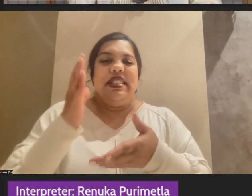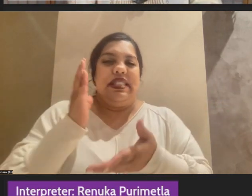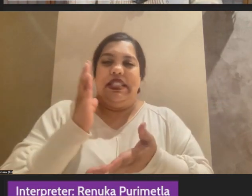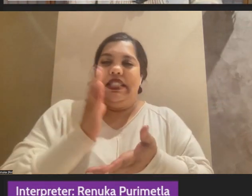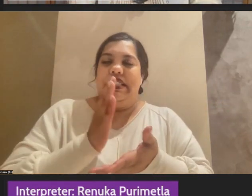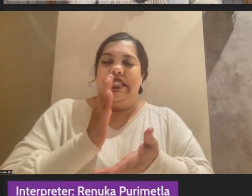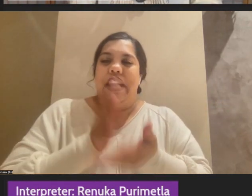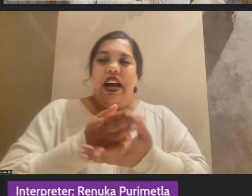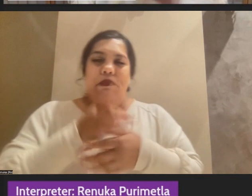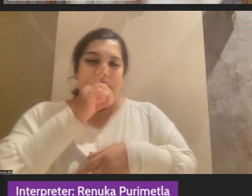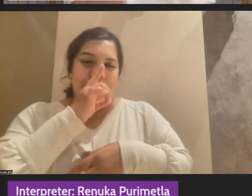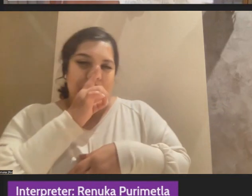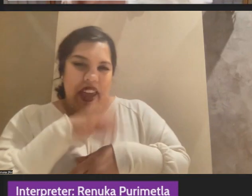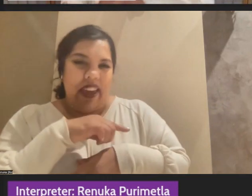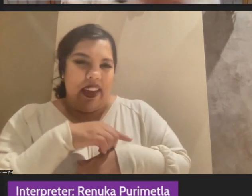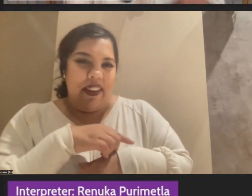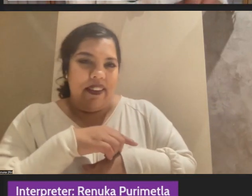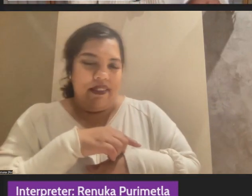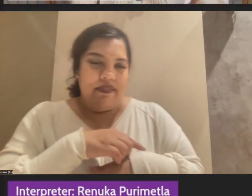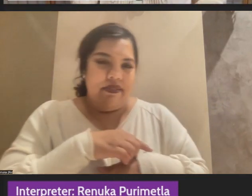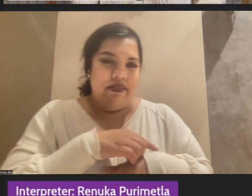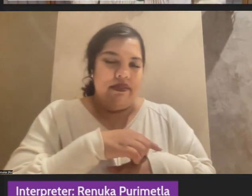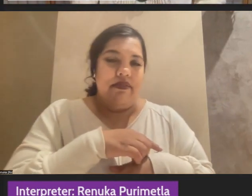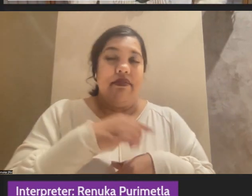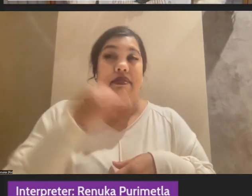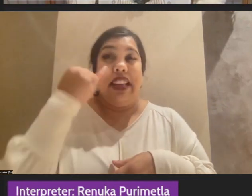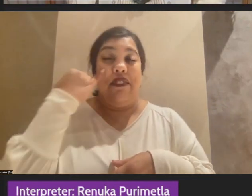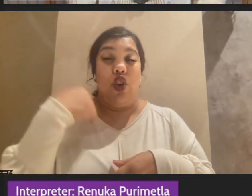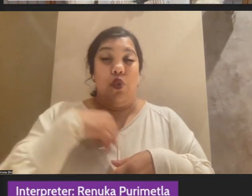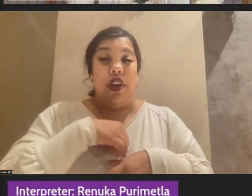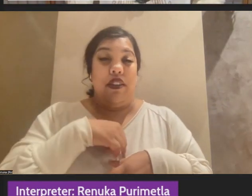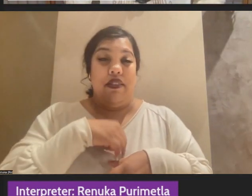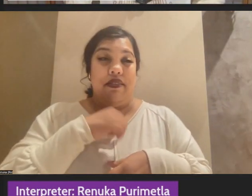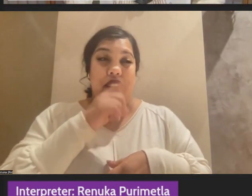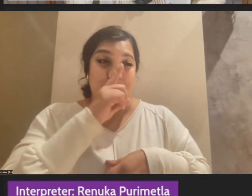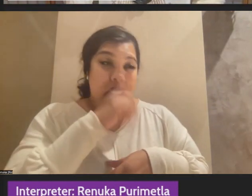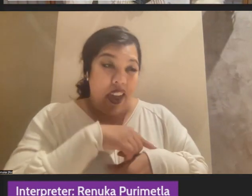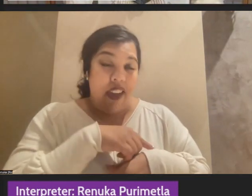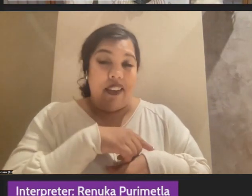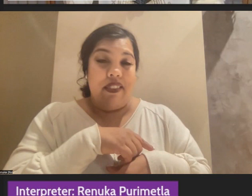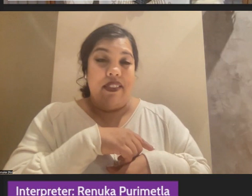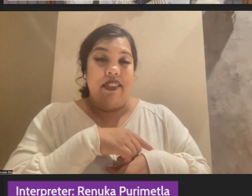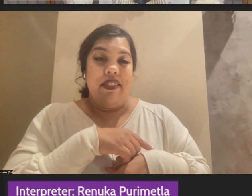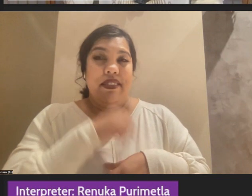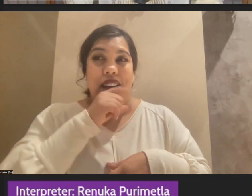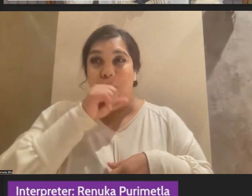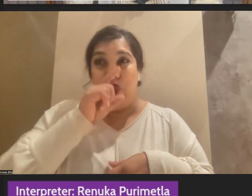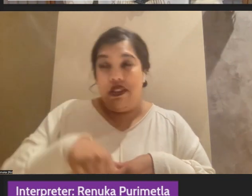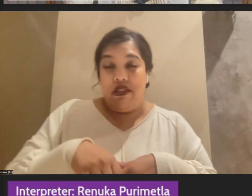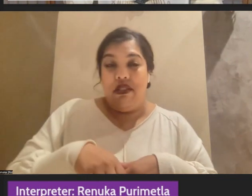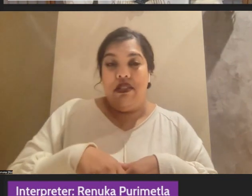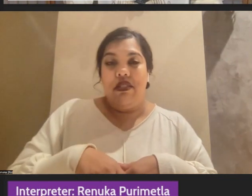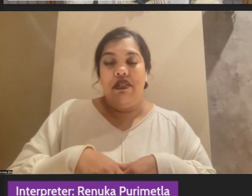superficially doing so. Because when we superficially do this, in many ways, we are